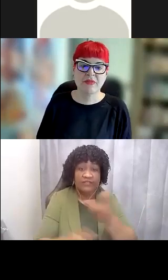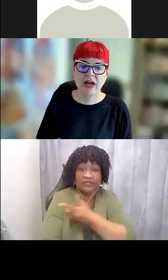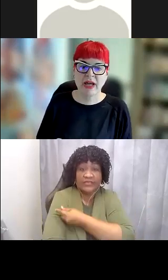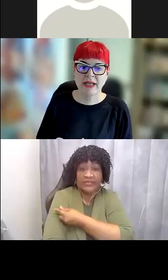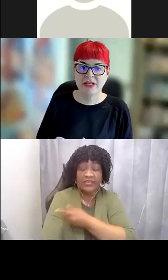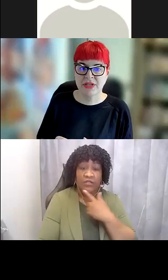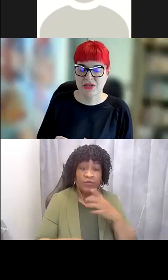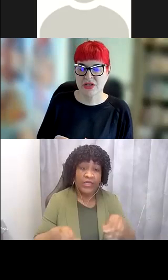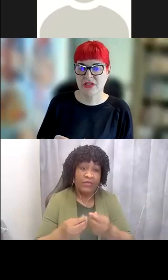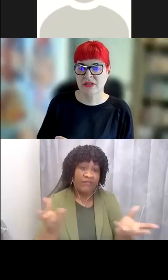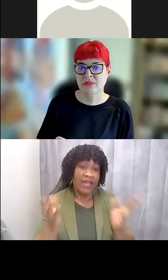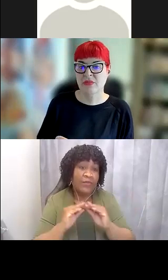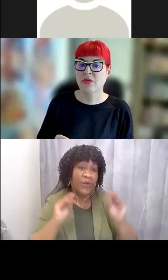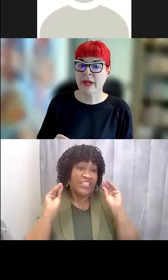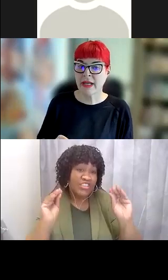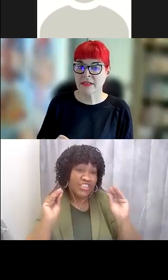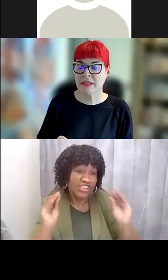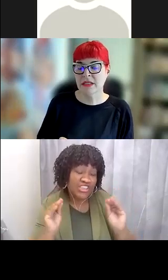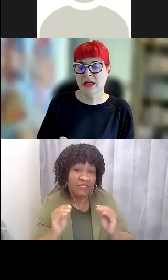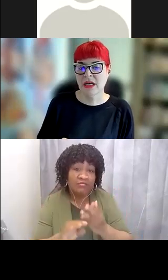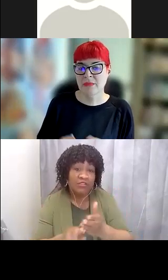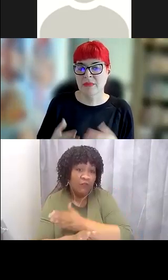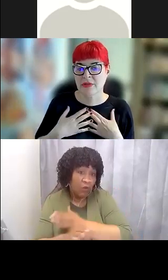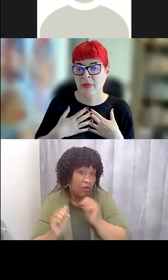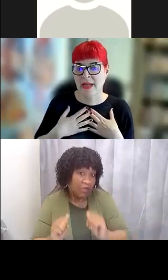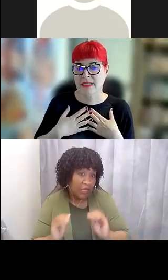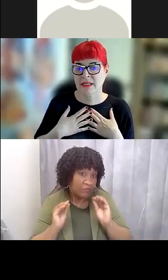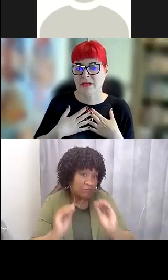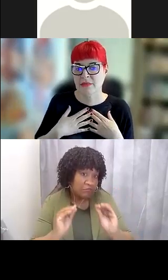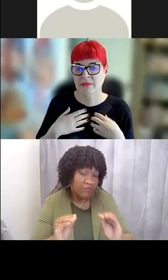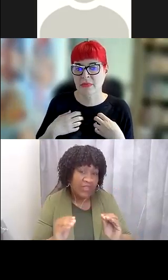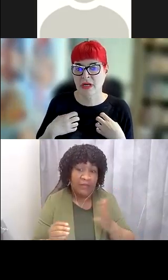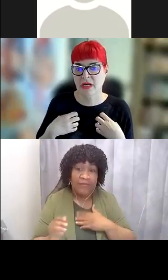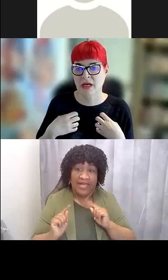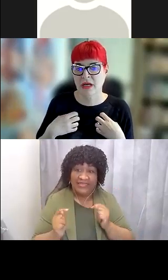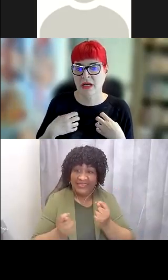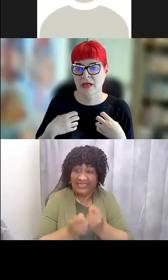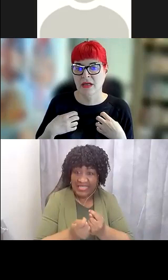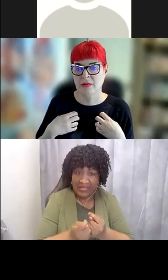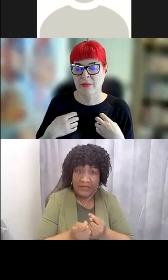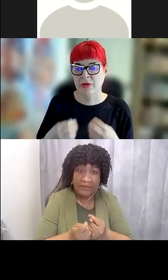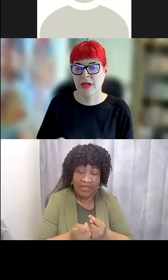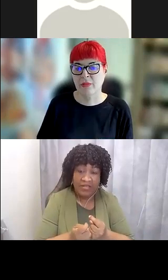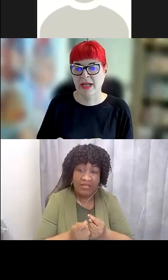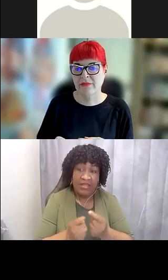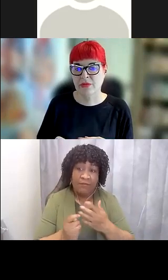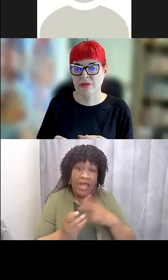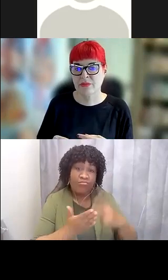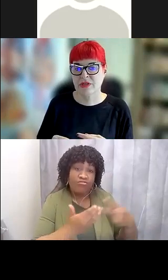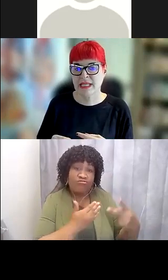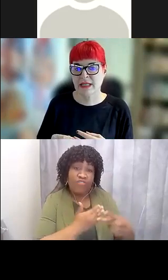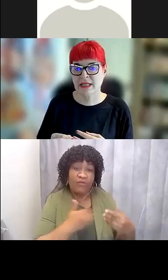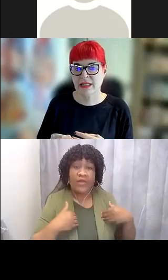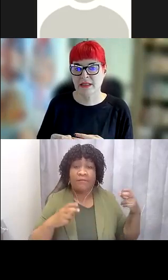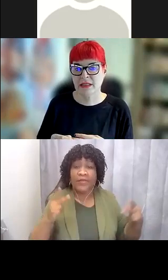also provide education beforehand. So my team or my program, we have folks who